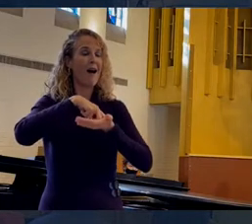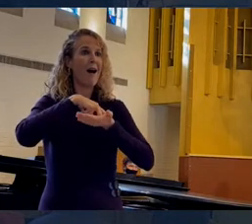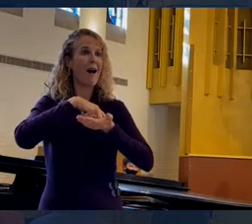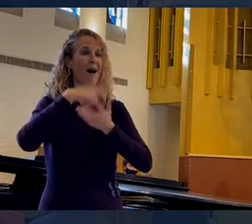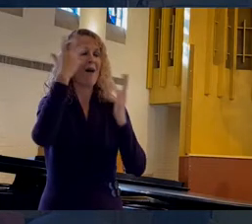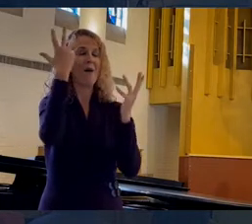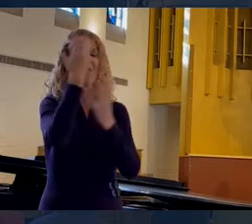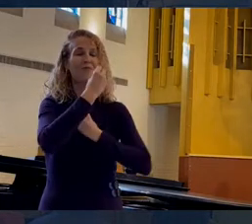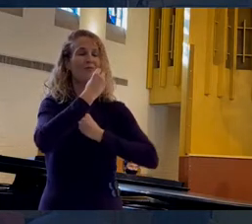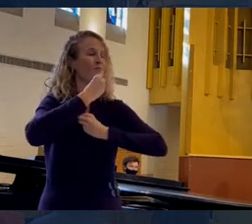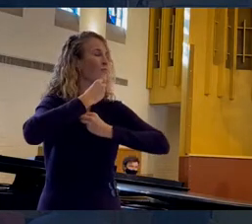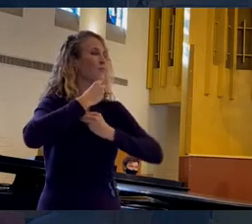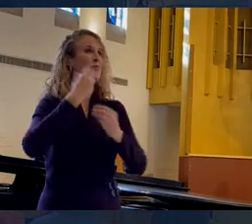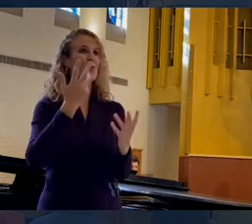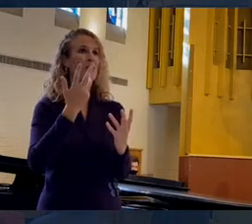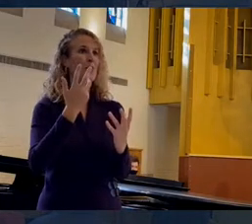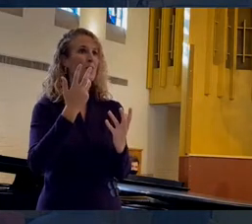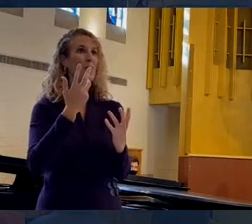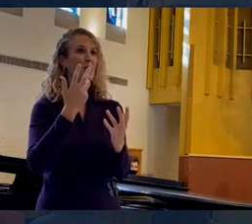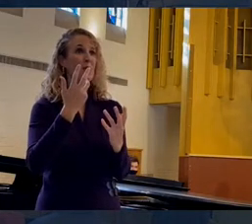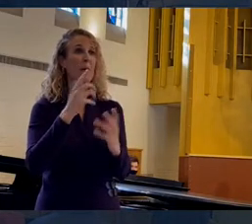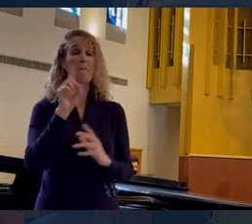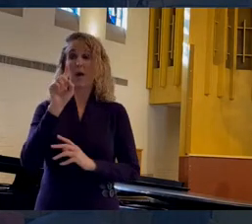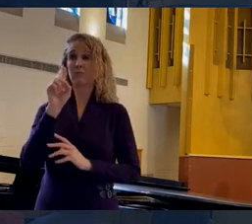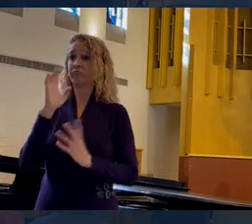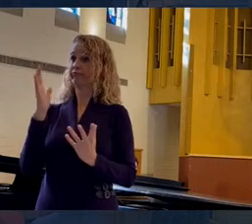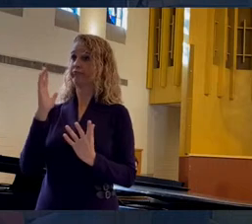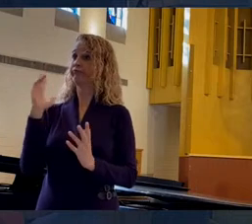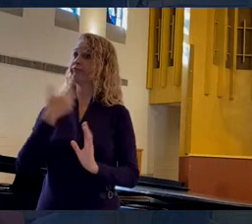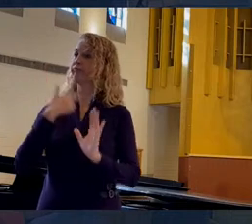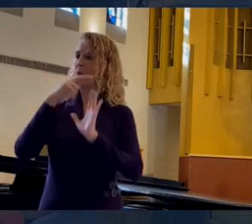the beauty of creation.